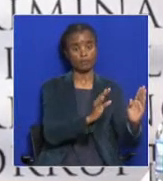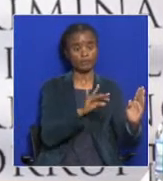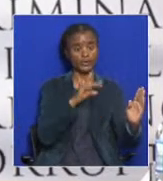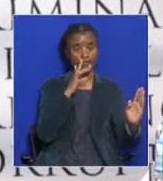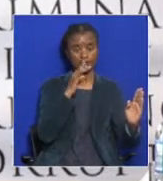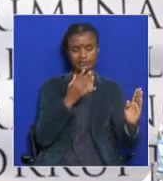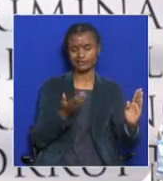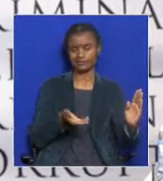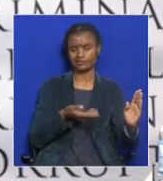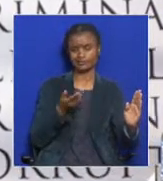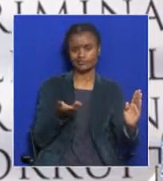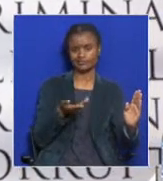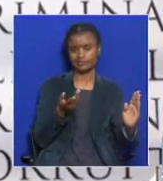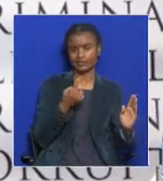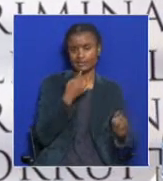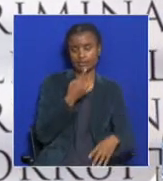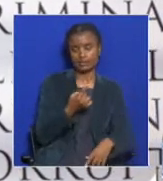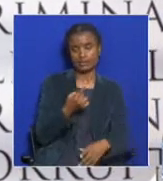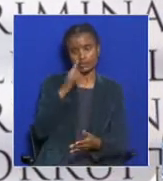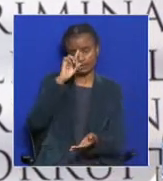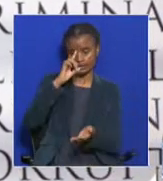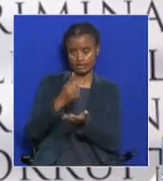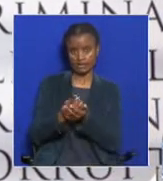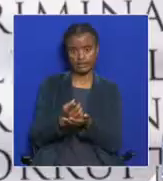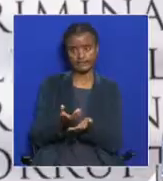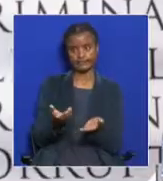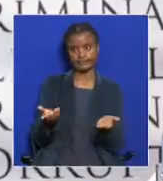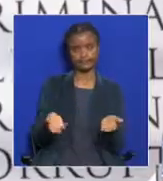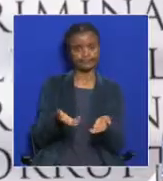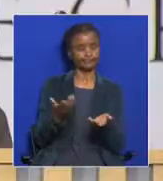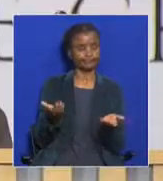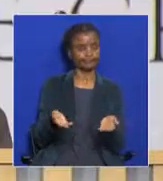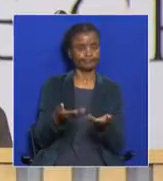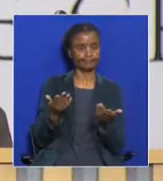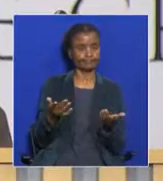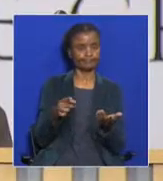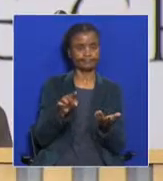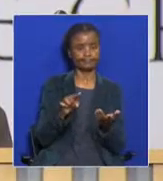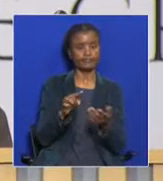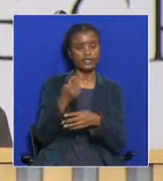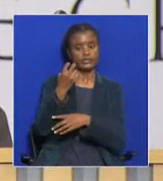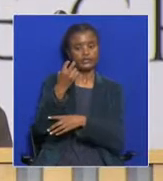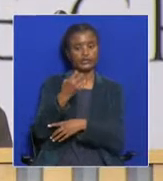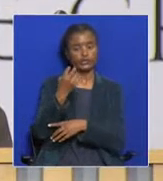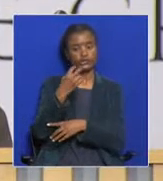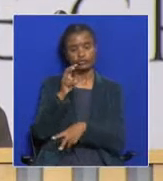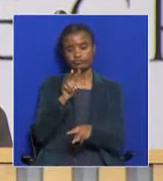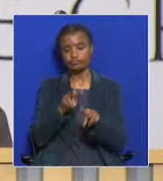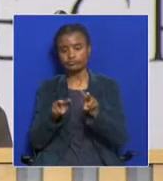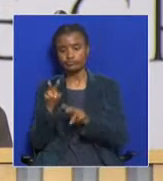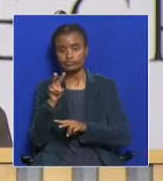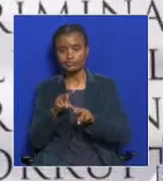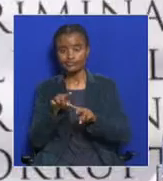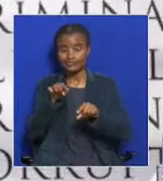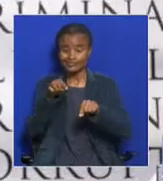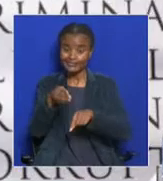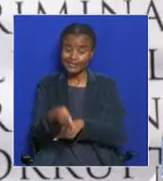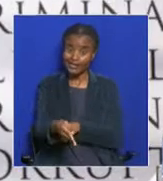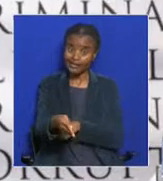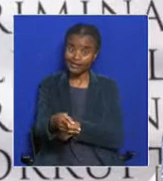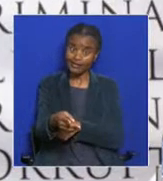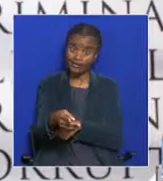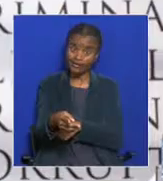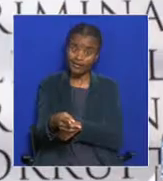to decide not to complete the search at the scene and rather go to